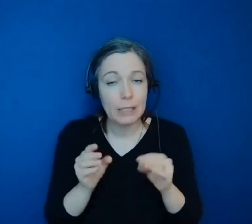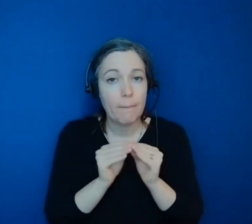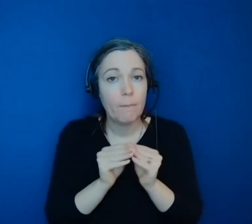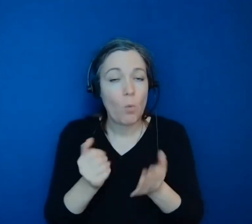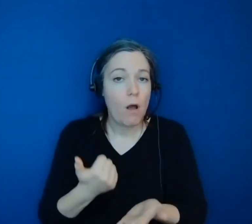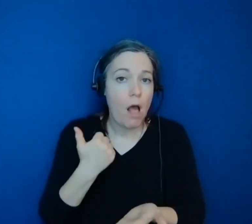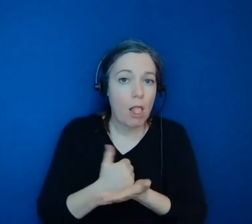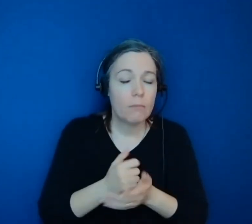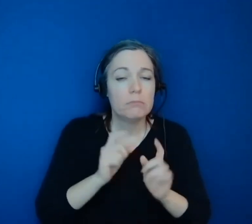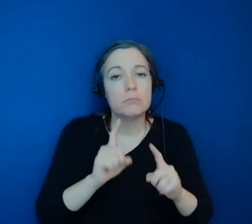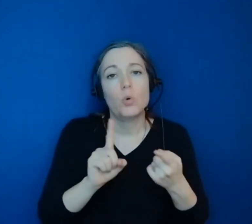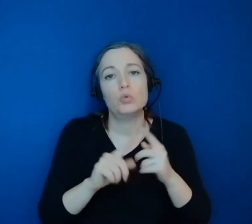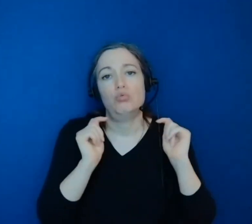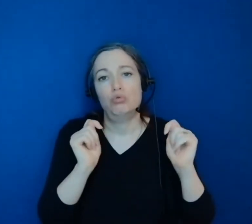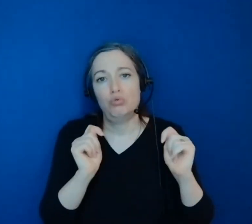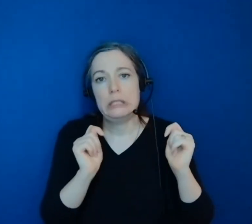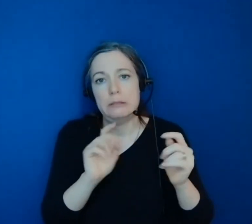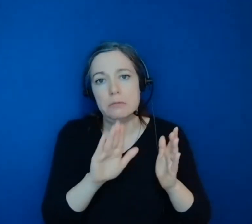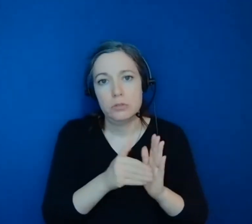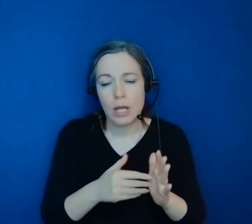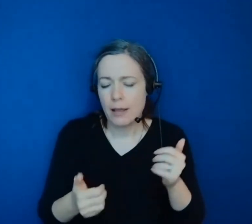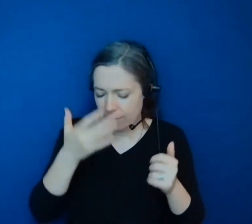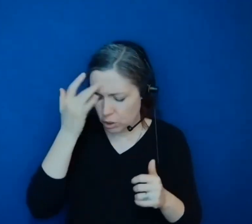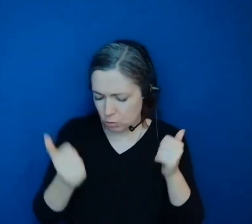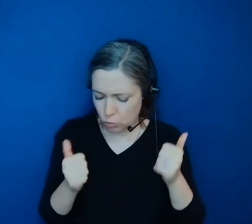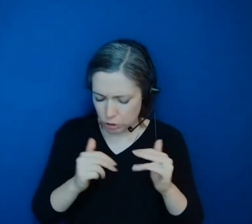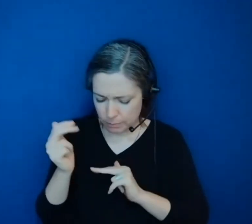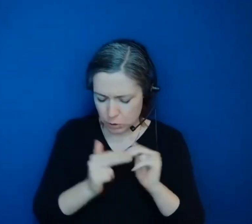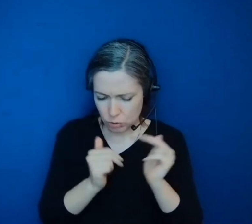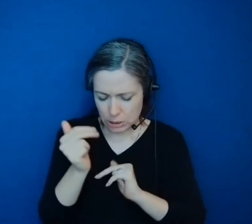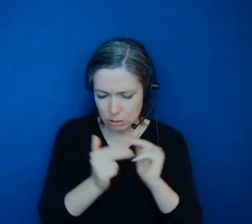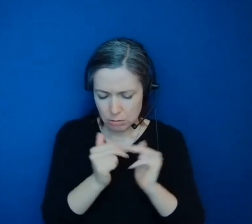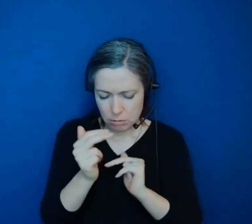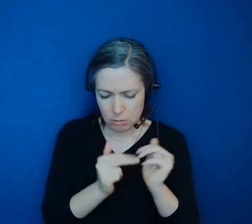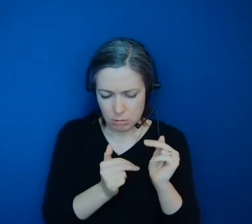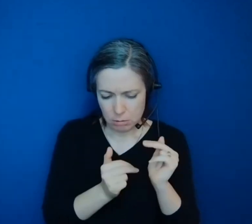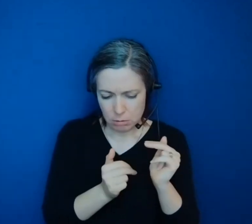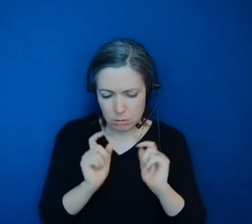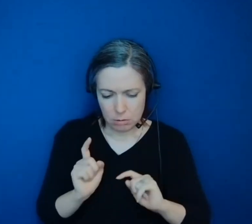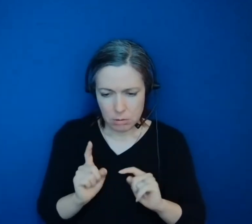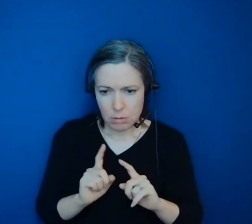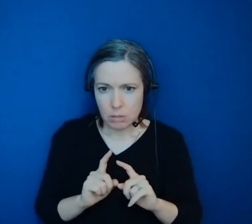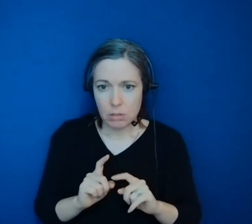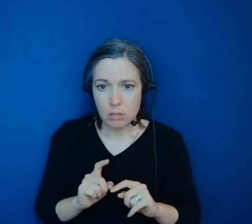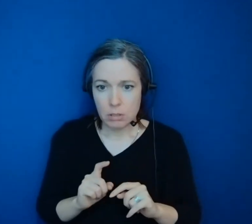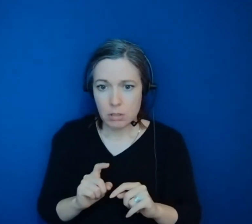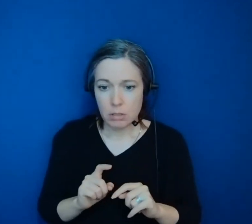help, then we go to the tutoring. I forgot which building it's in but it's product.